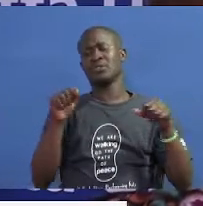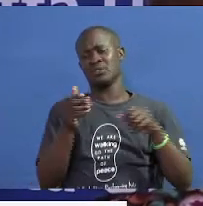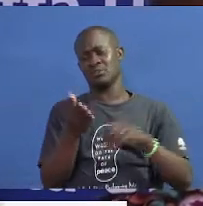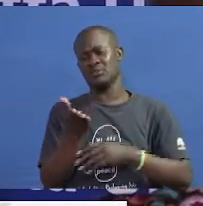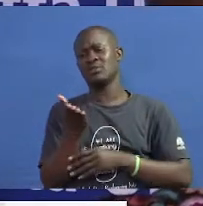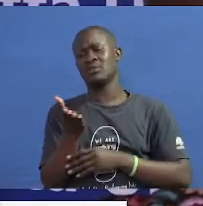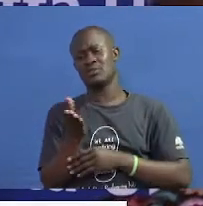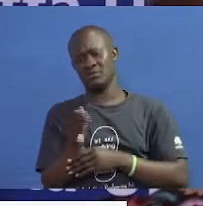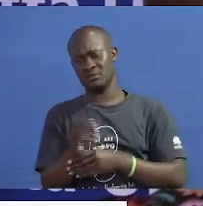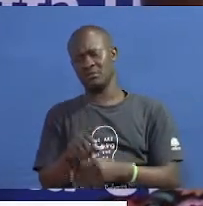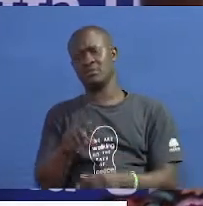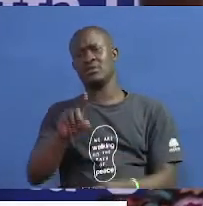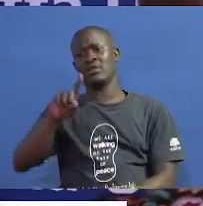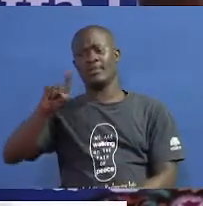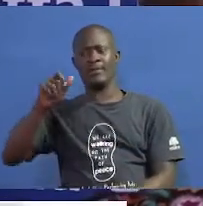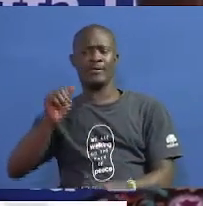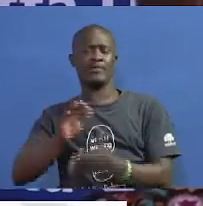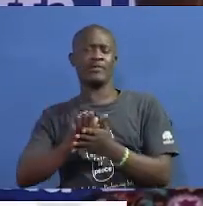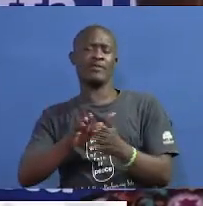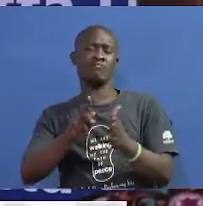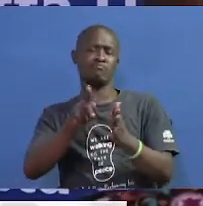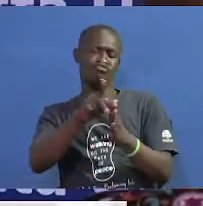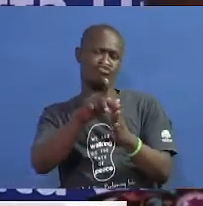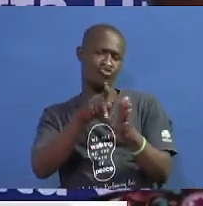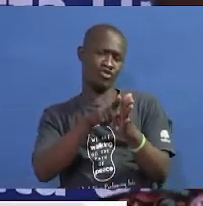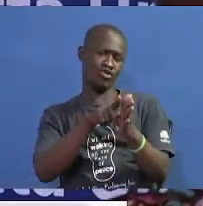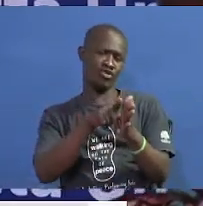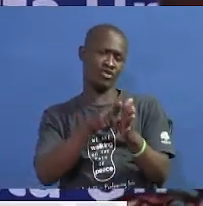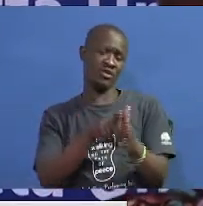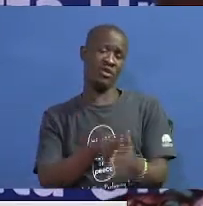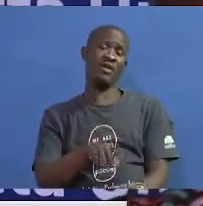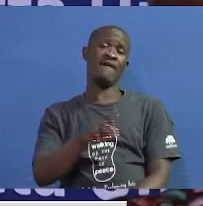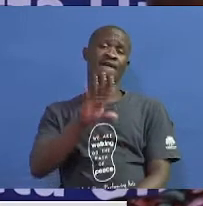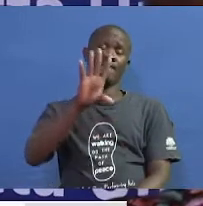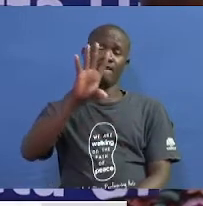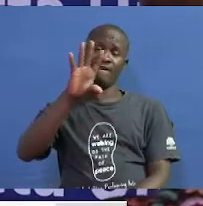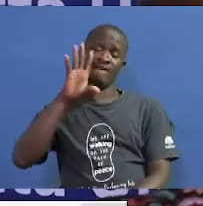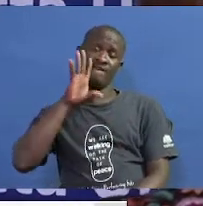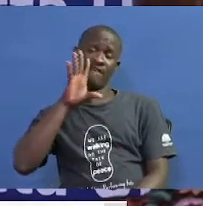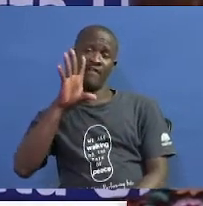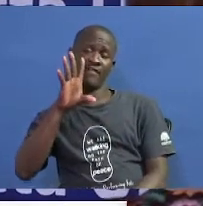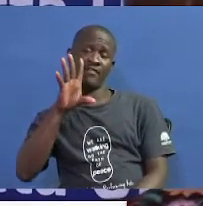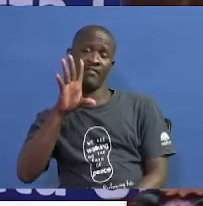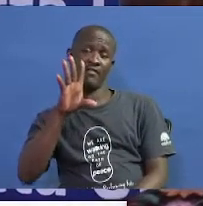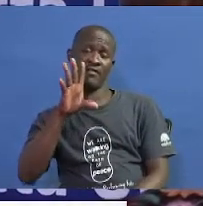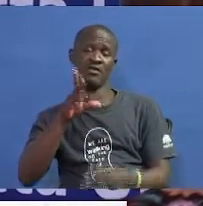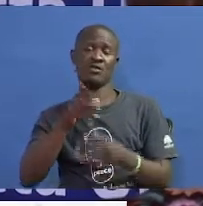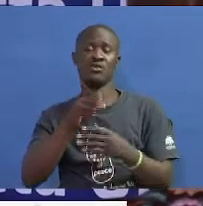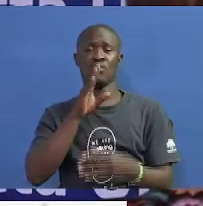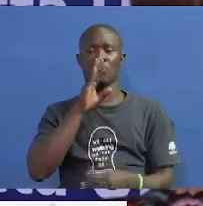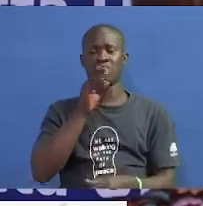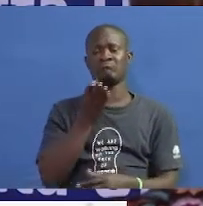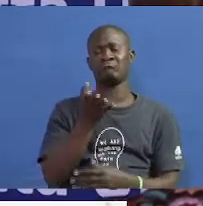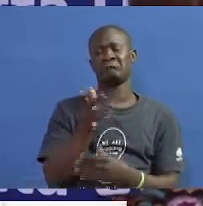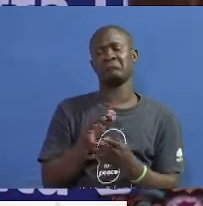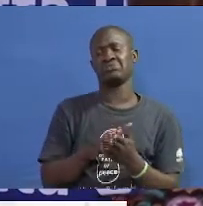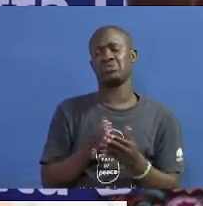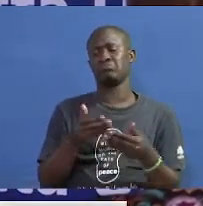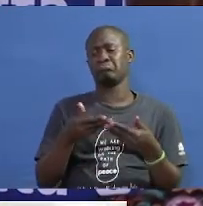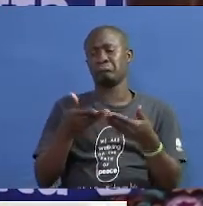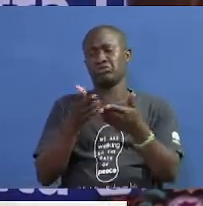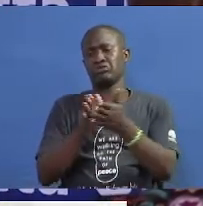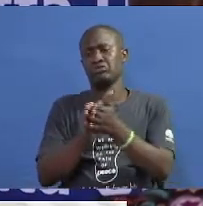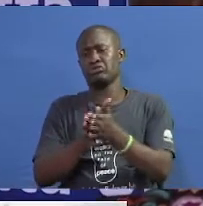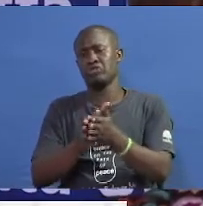So this is a 1,000 probe project, and 500 will be deployed here in